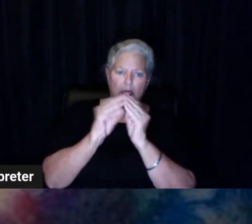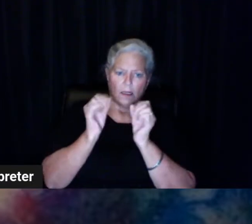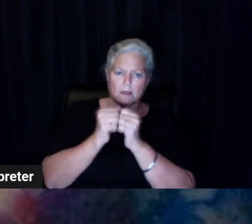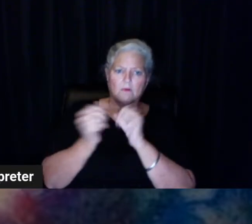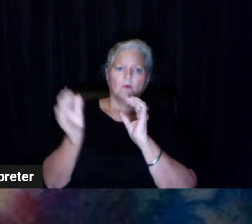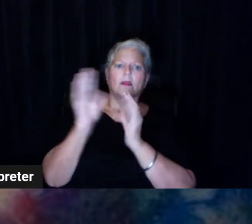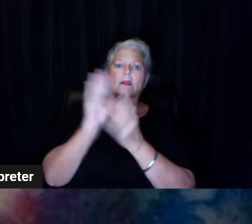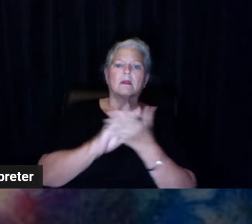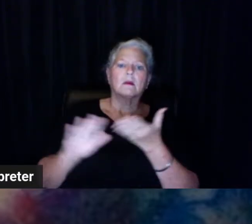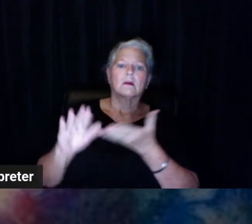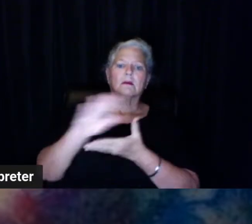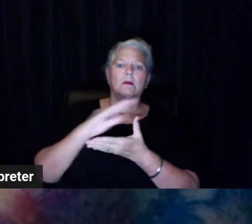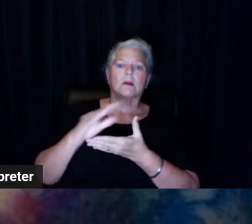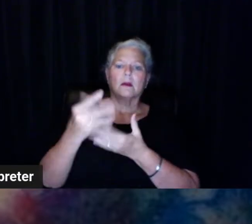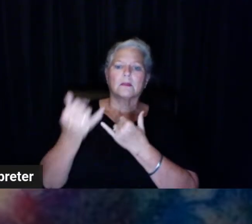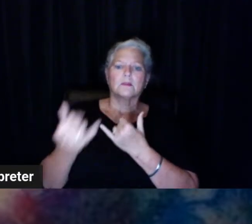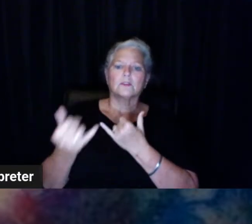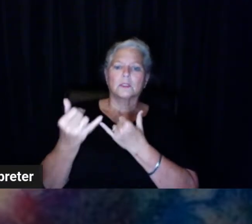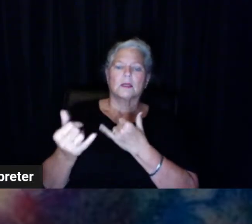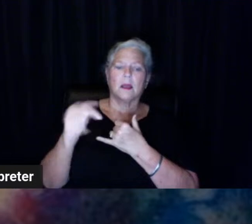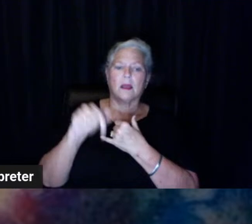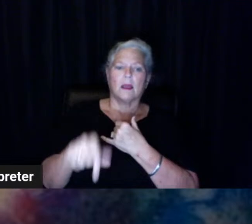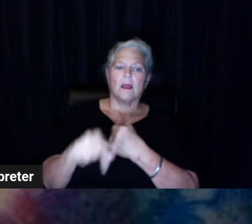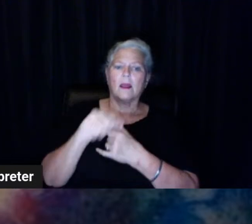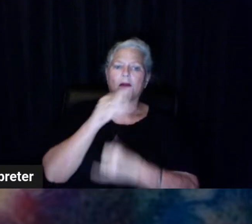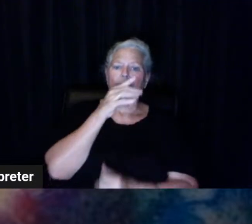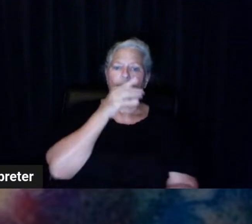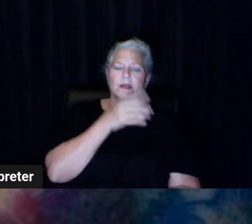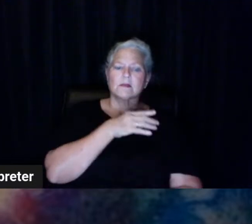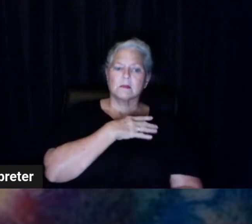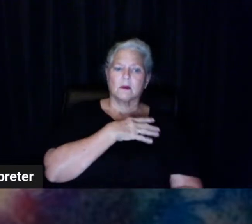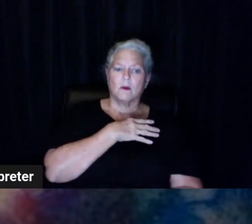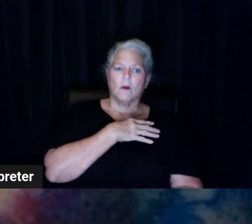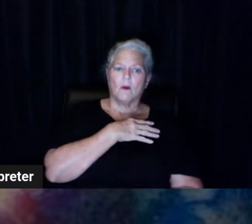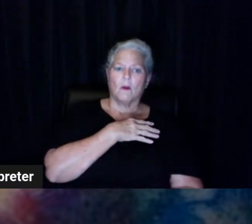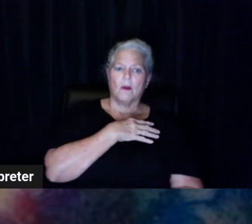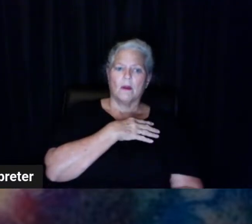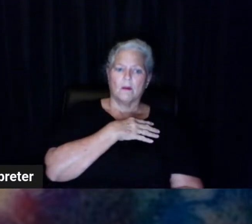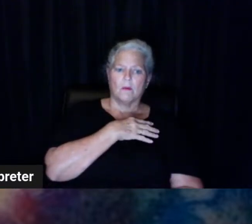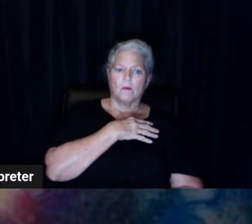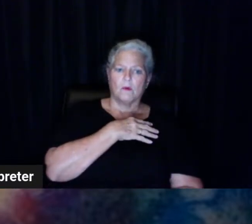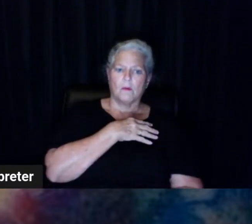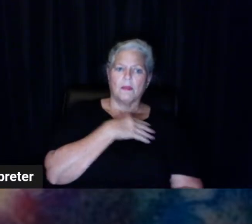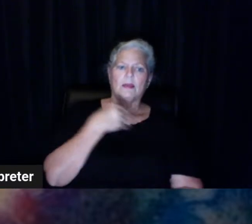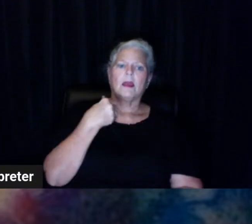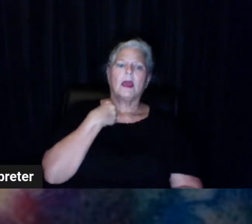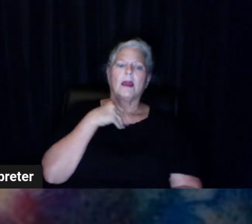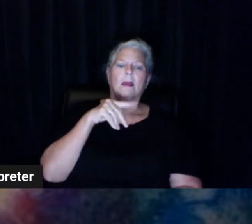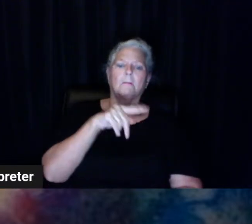today, and this girl hung up in a panic attack.